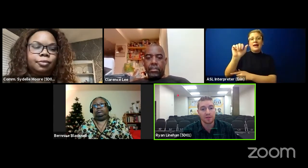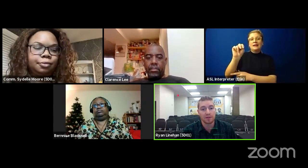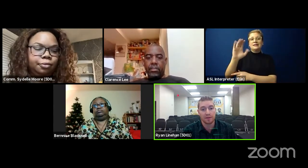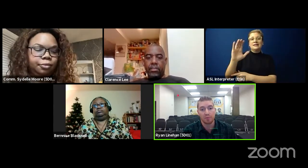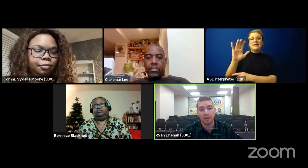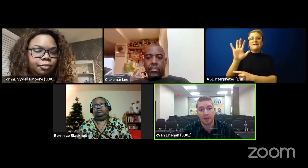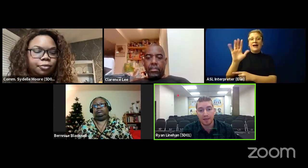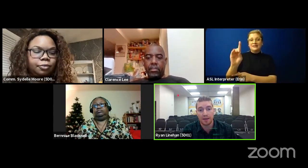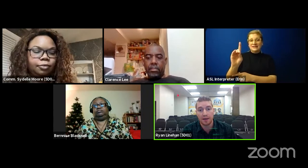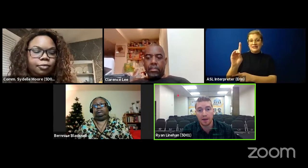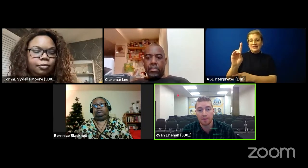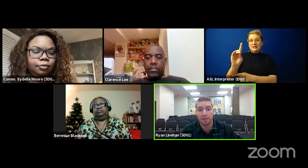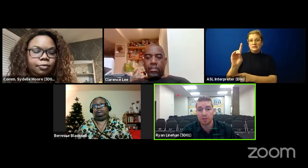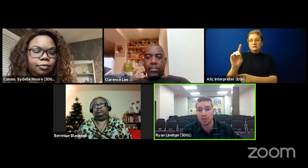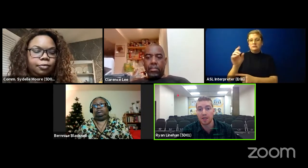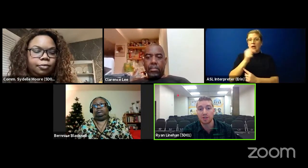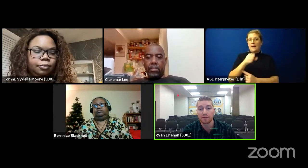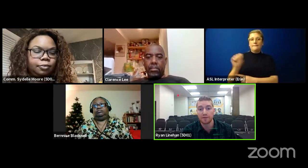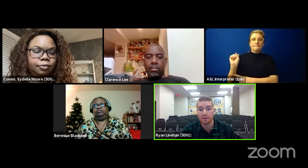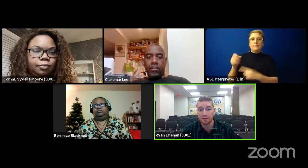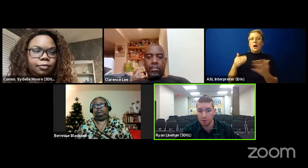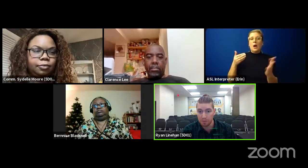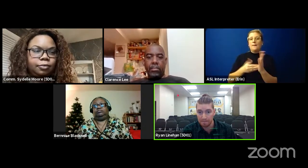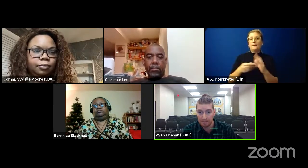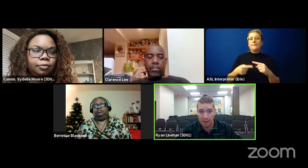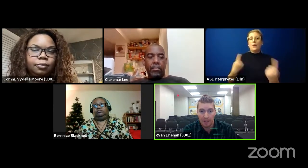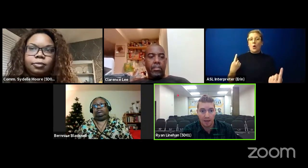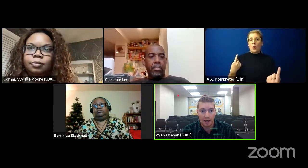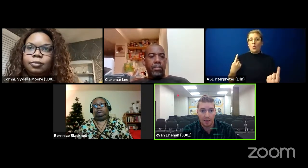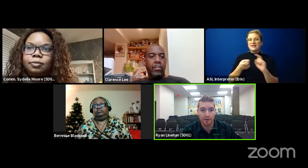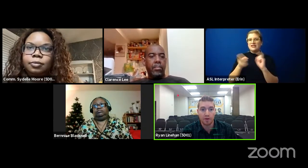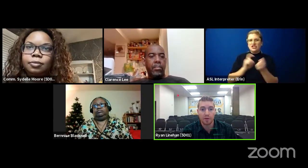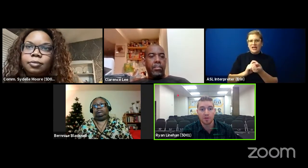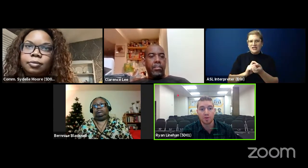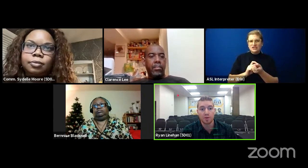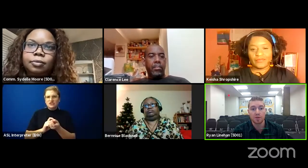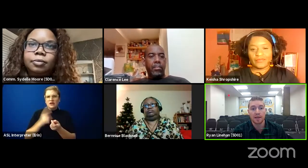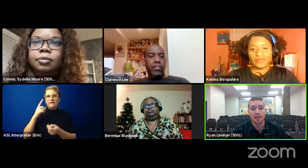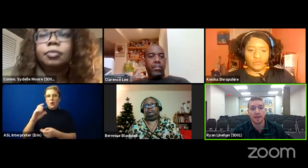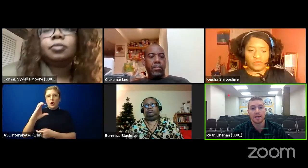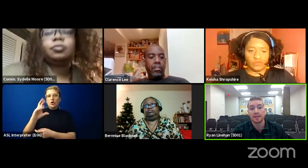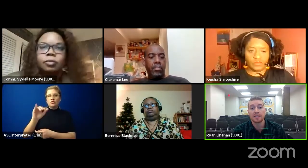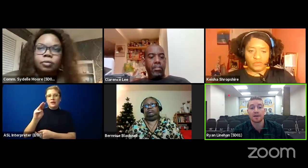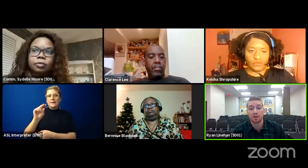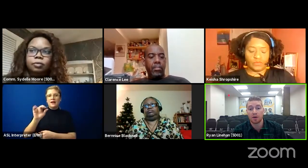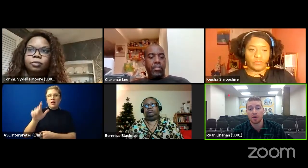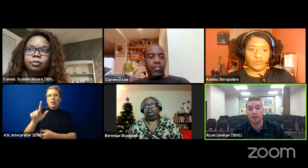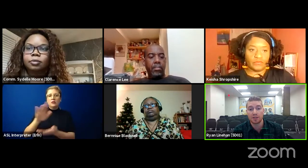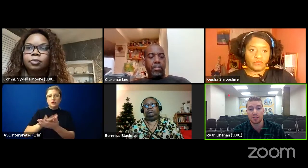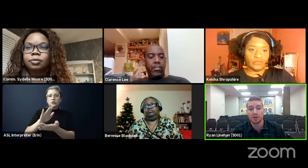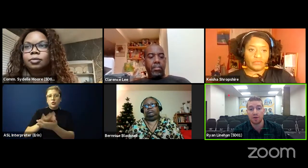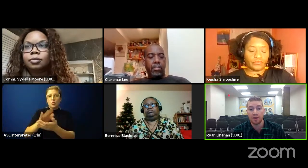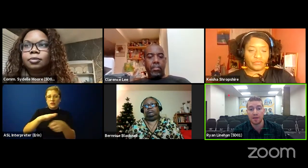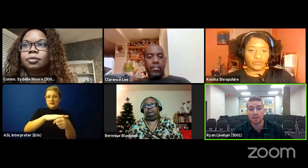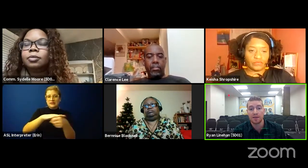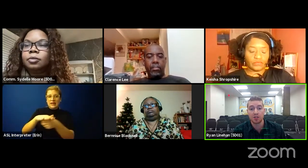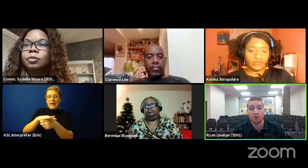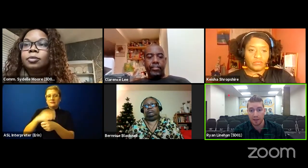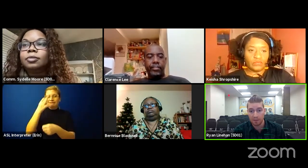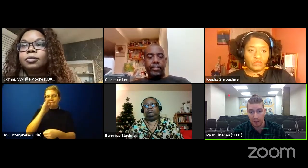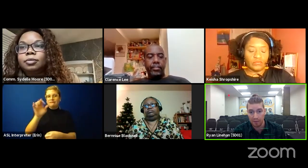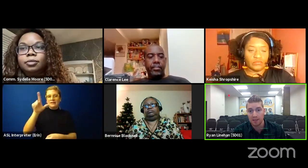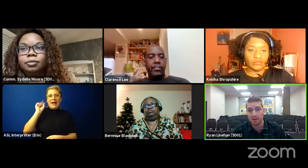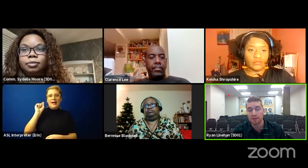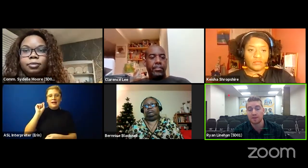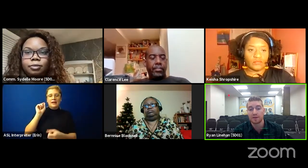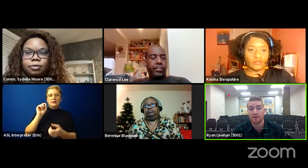opposing the Office of Planning proposed change to the flume for the Cromwell School site at 1900 Gallaudet Street Northeast and the